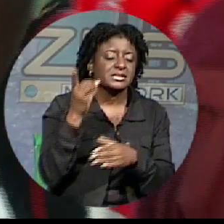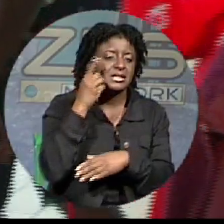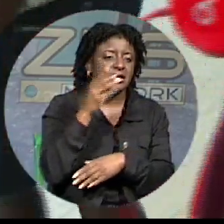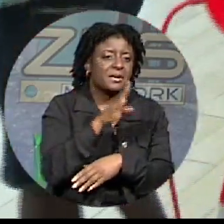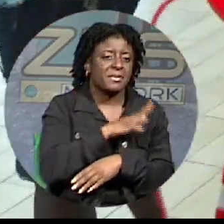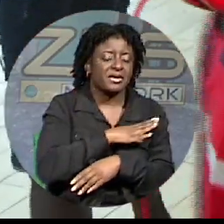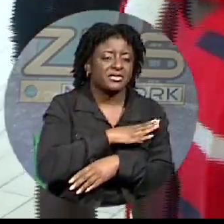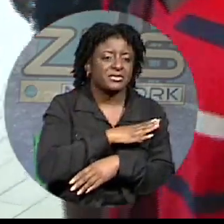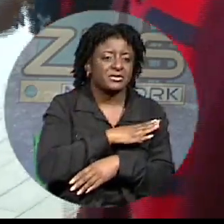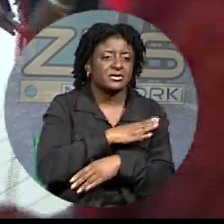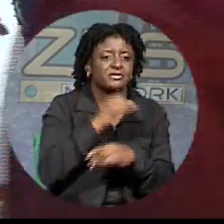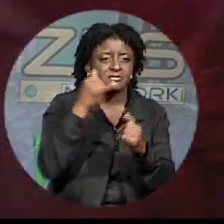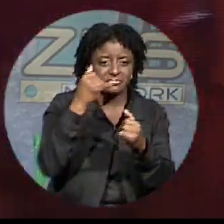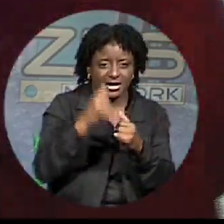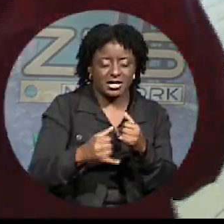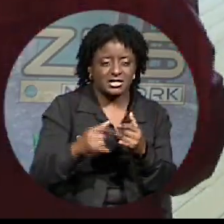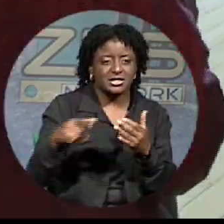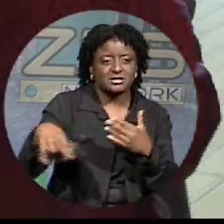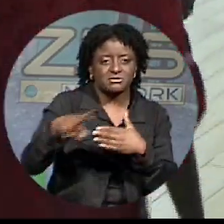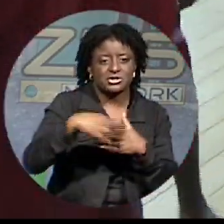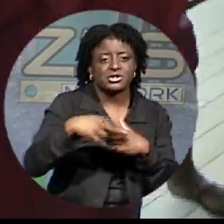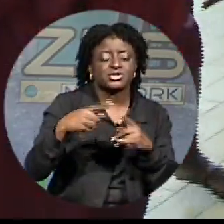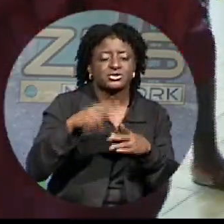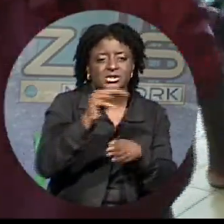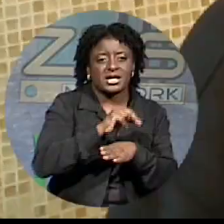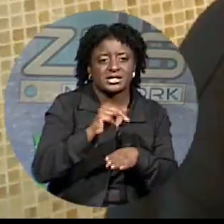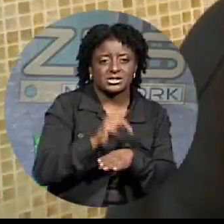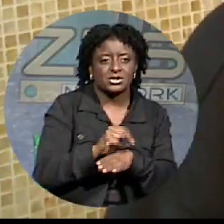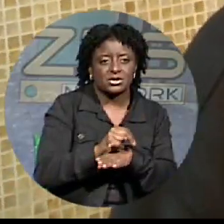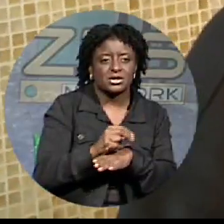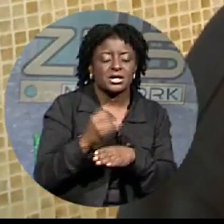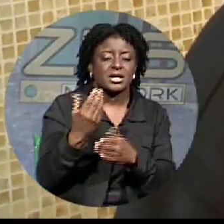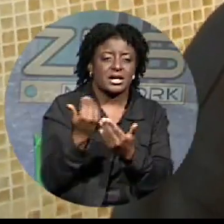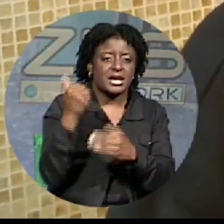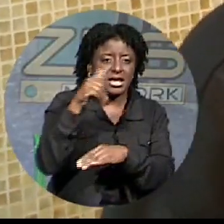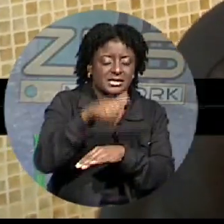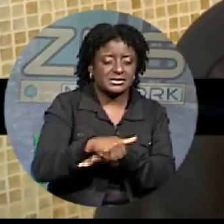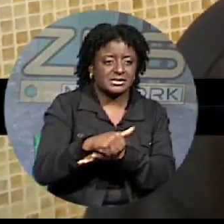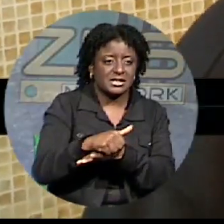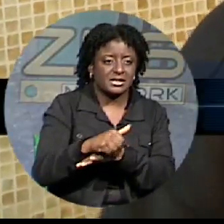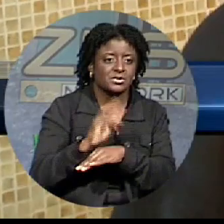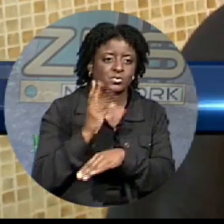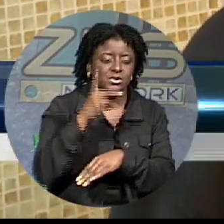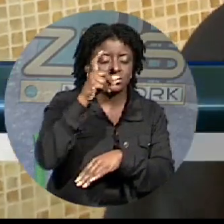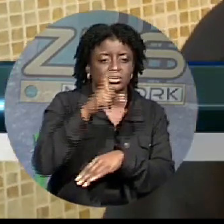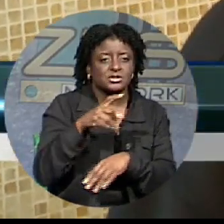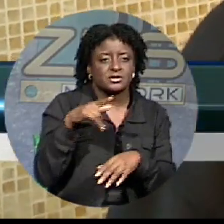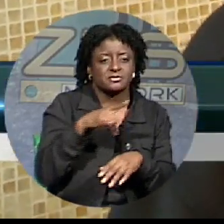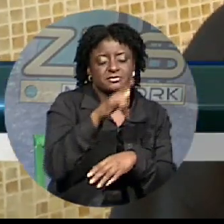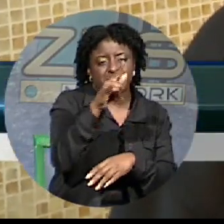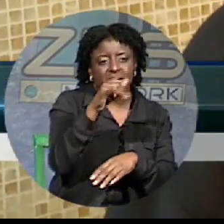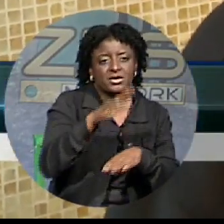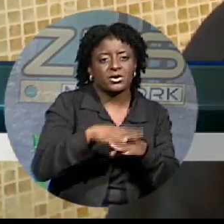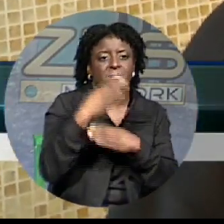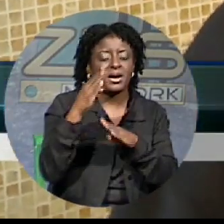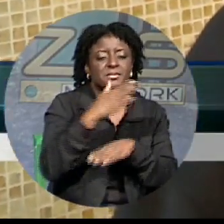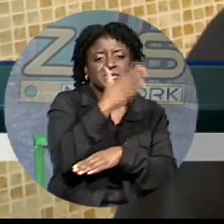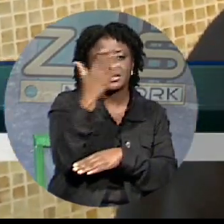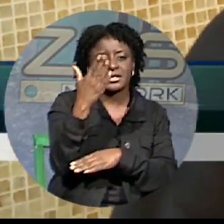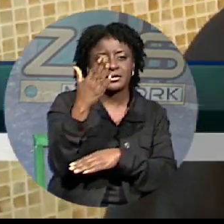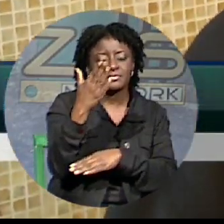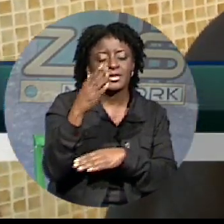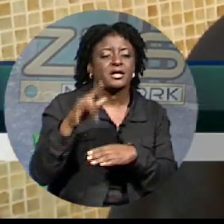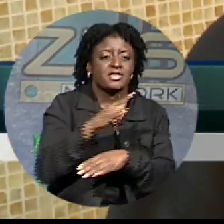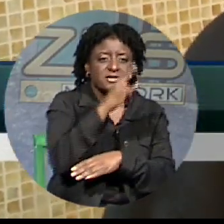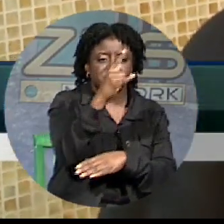after a long day at the airport, vented her frustrations. Last night we were supposed to come on Bahamas Air, but our flight got canceled. They took us to the